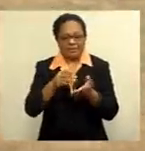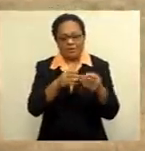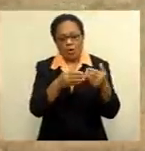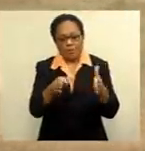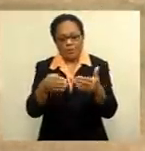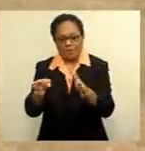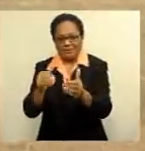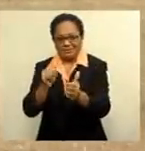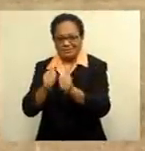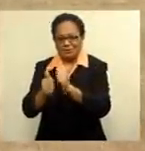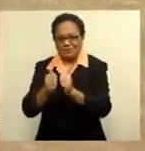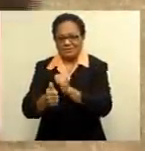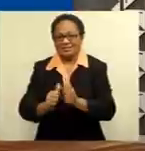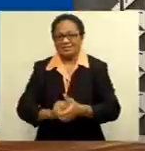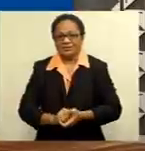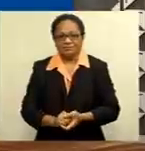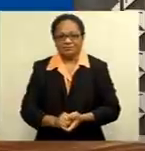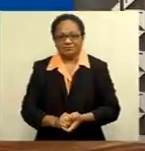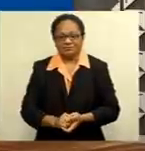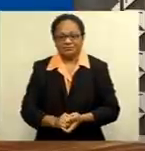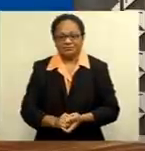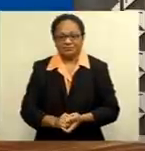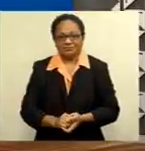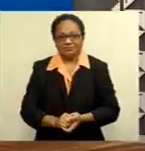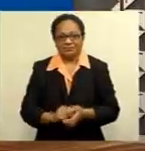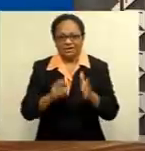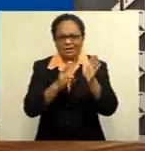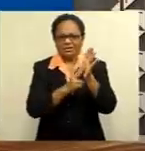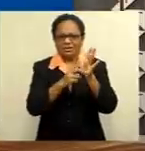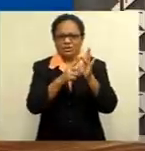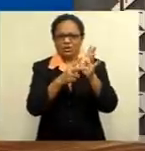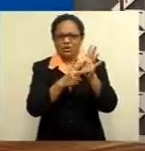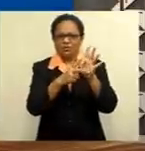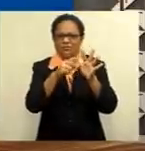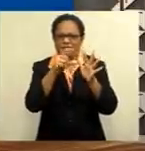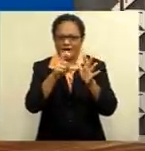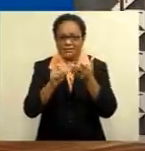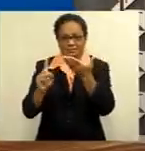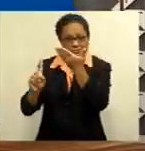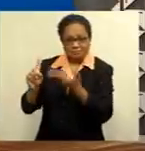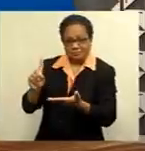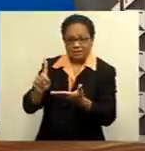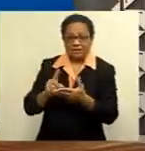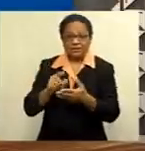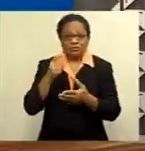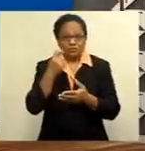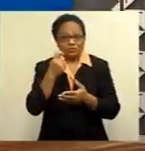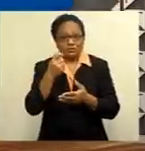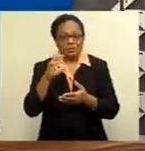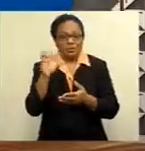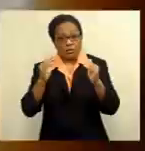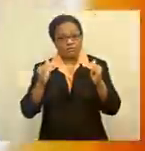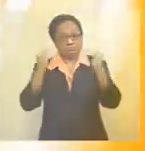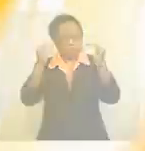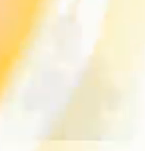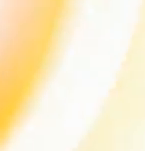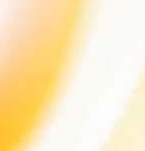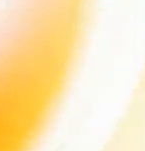Venina Rakautonga, FBC Sports. Novak Djokovic is on track to winning his fourth Grand Slam title this year.